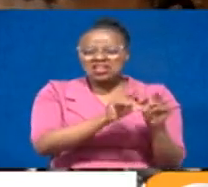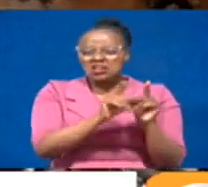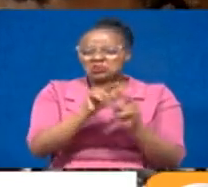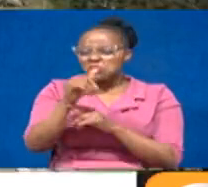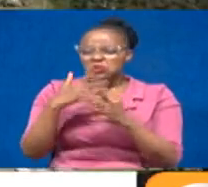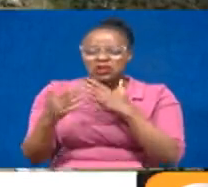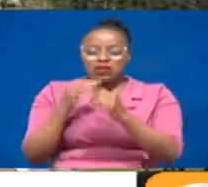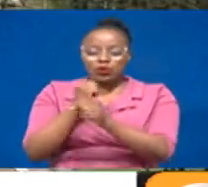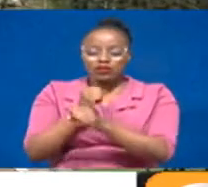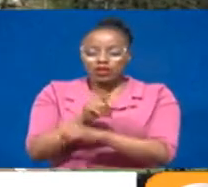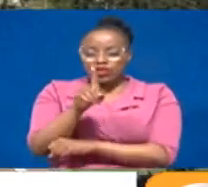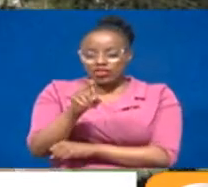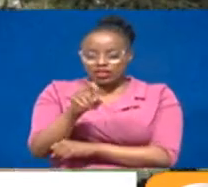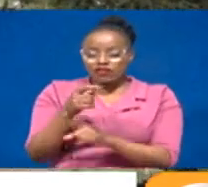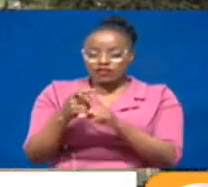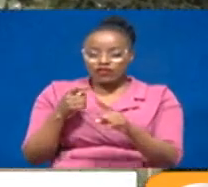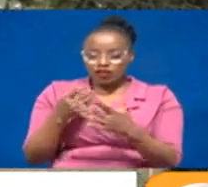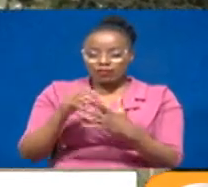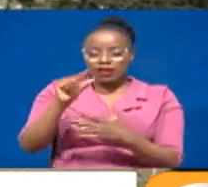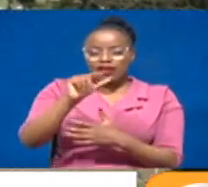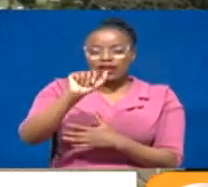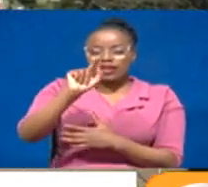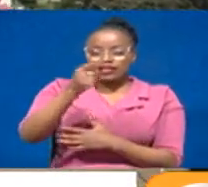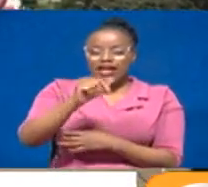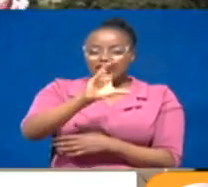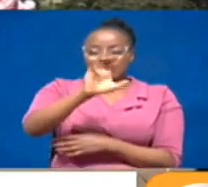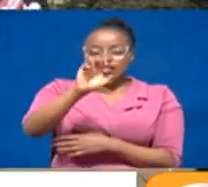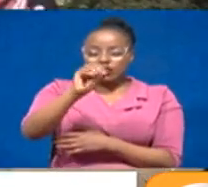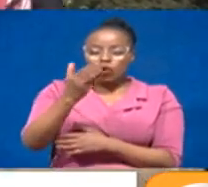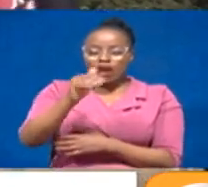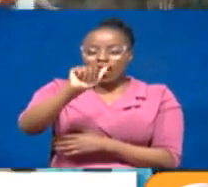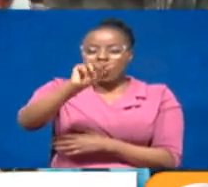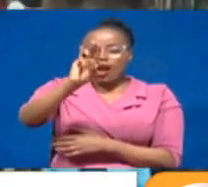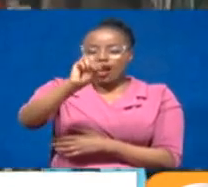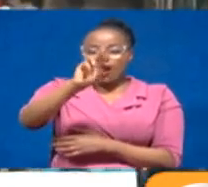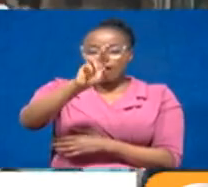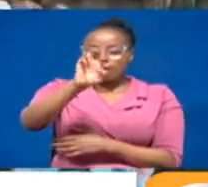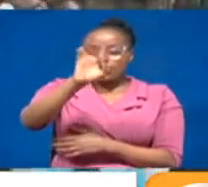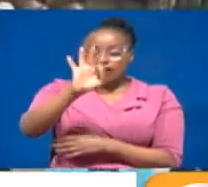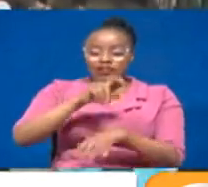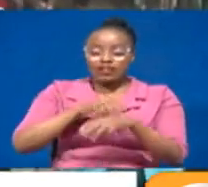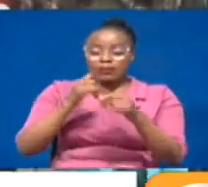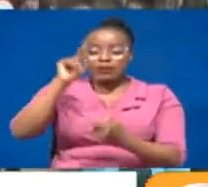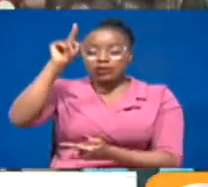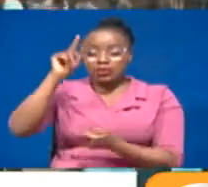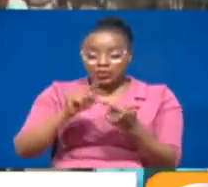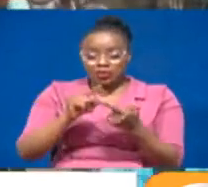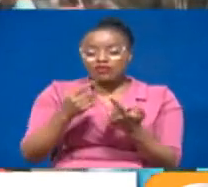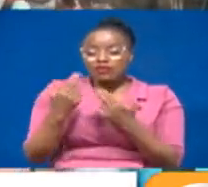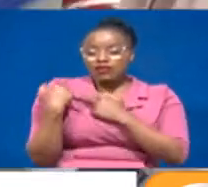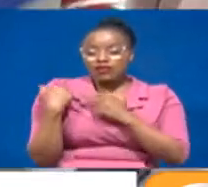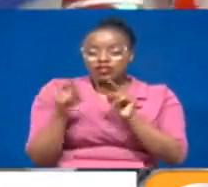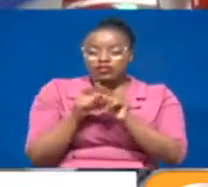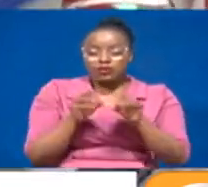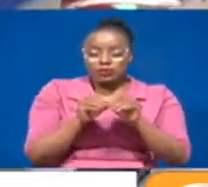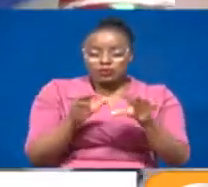done with the virus. According to Dr. Githinji Gitai, the Chief Executive Officer at Amref Health Africa, it is time to reduce mask mandates to